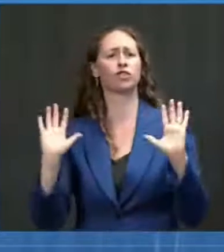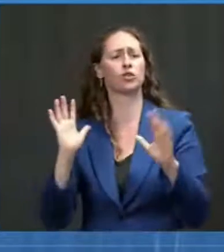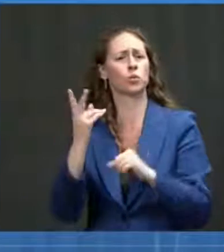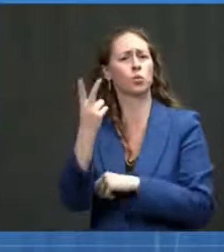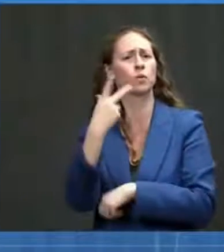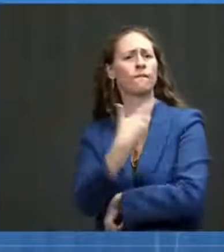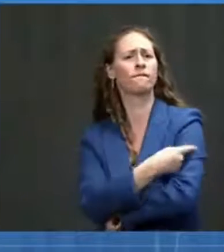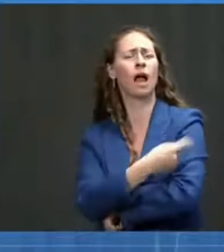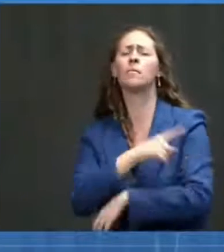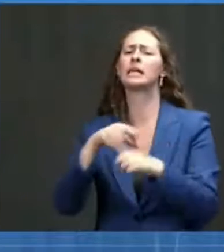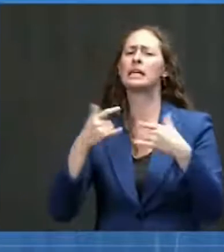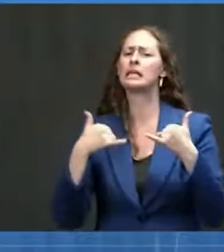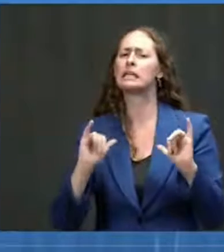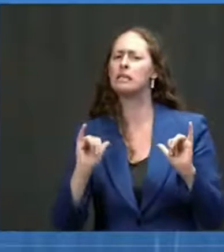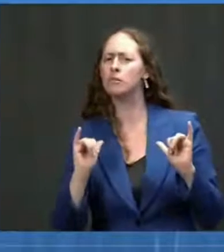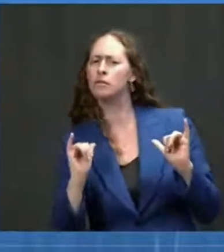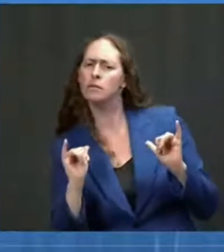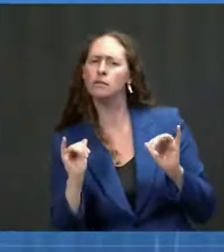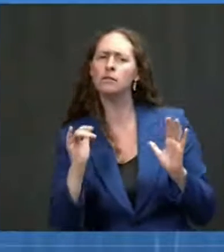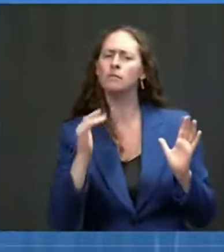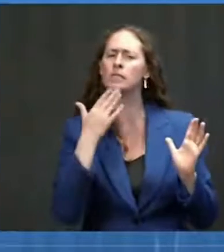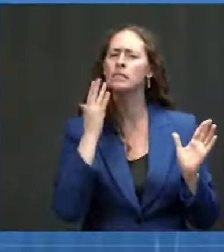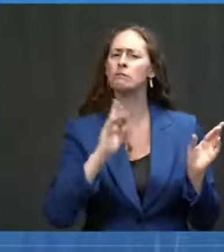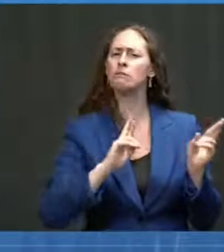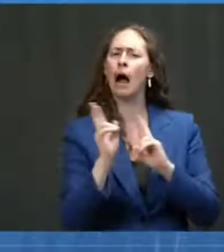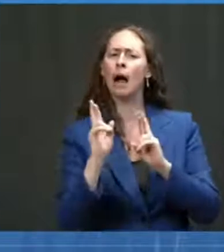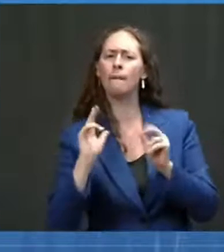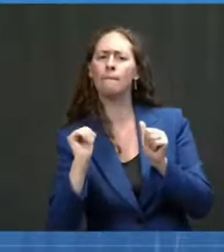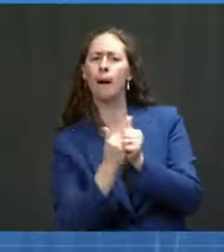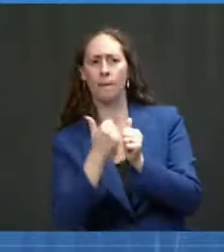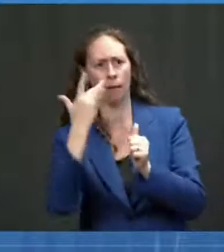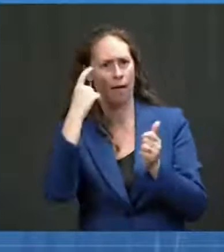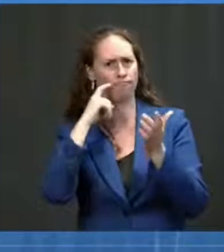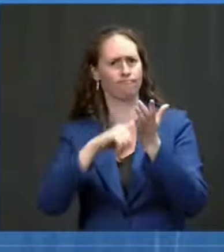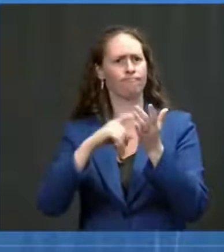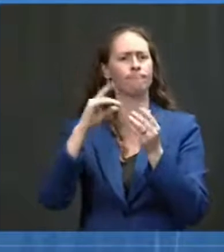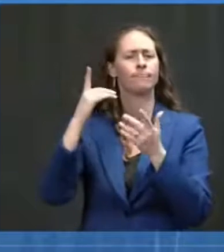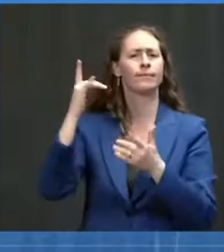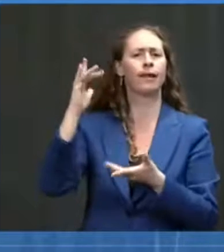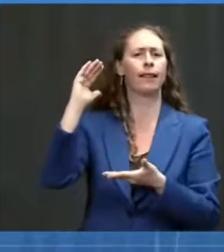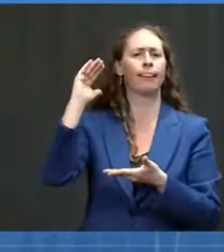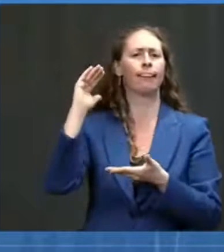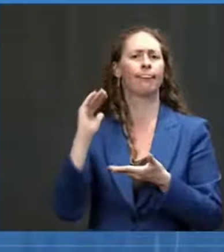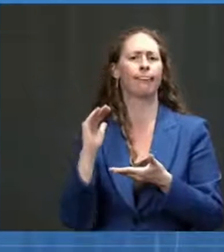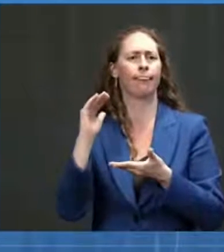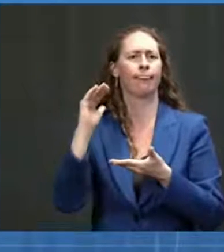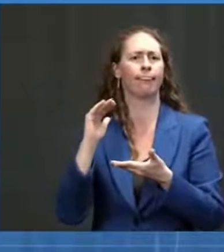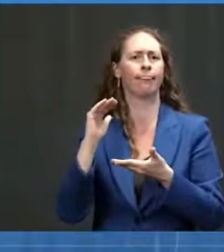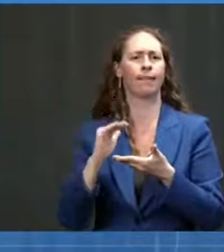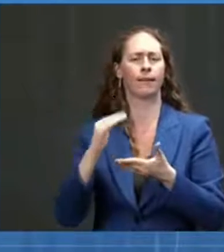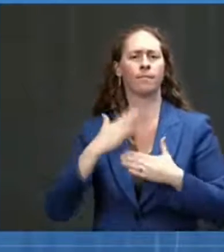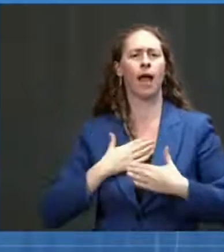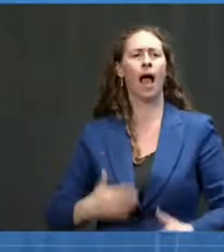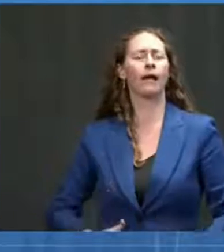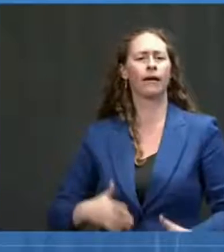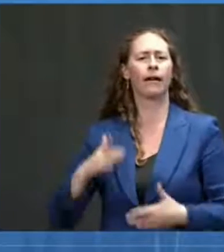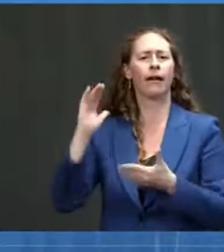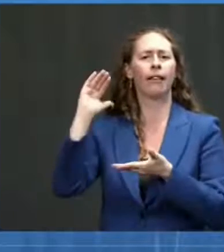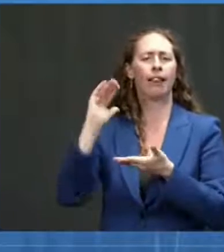of decline we are seeing will continue in the months ahead, which could lead to reduced protection against severe